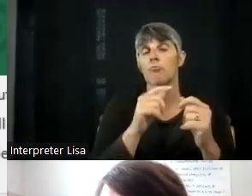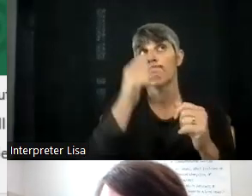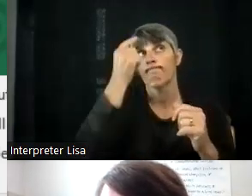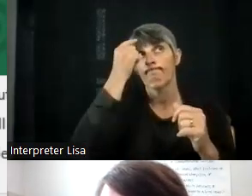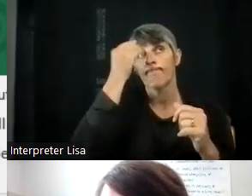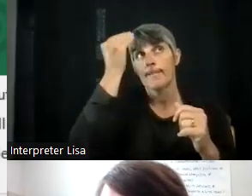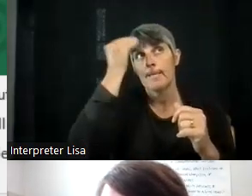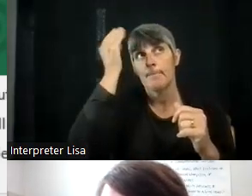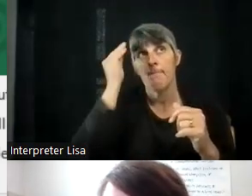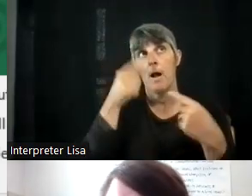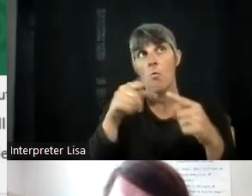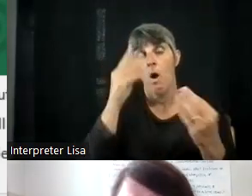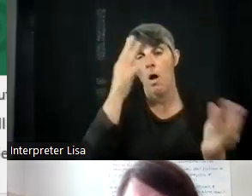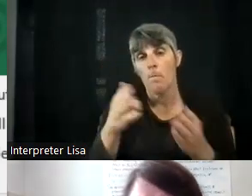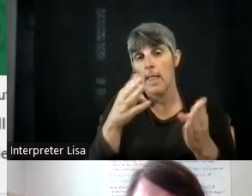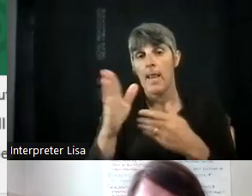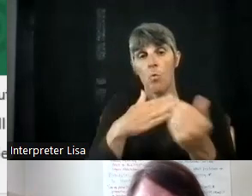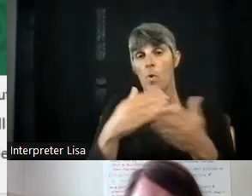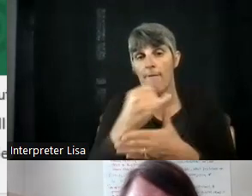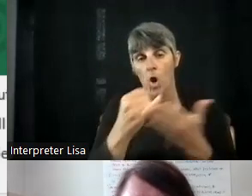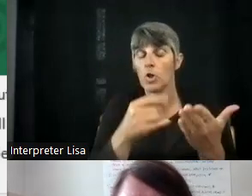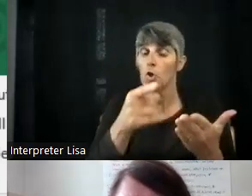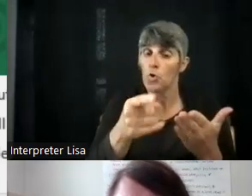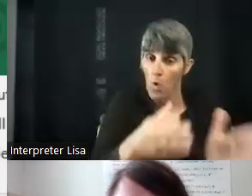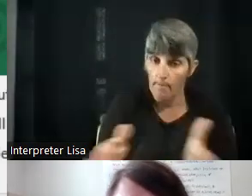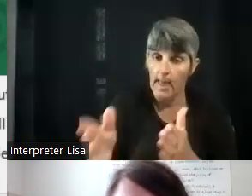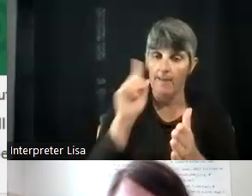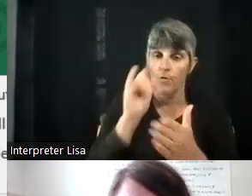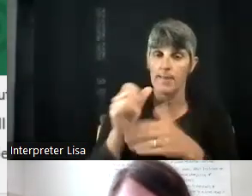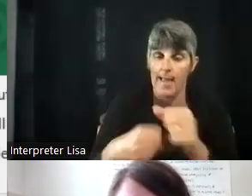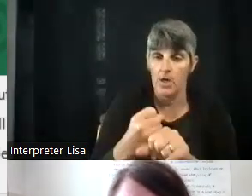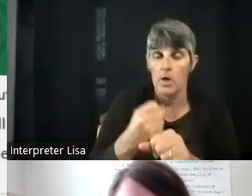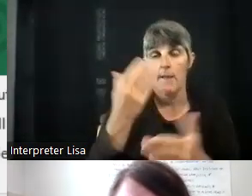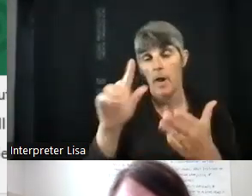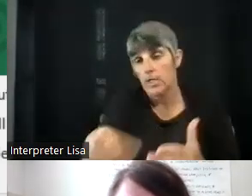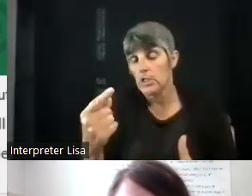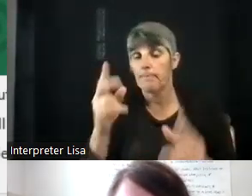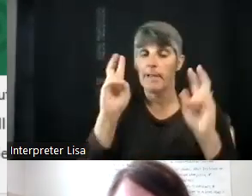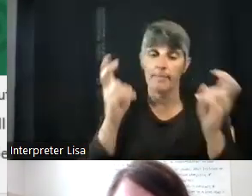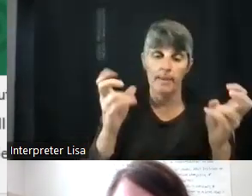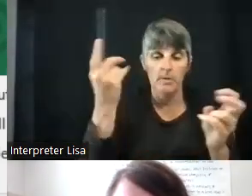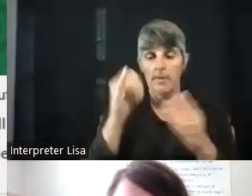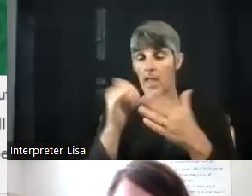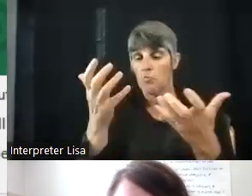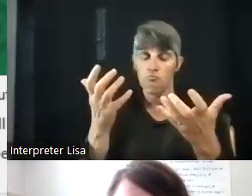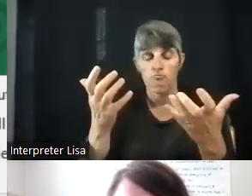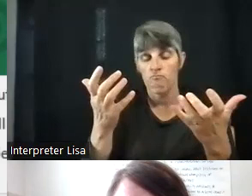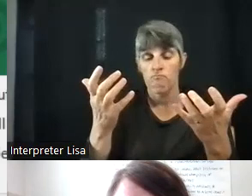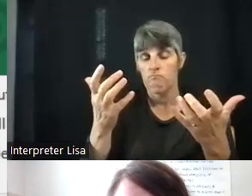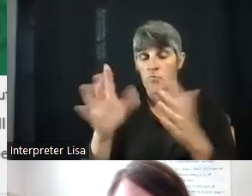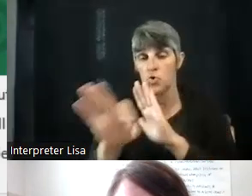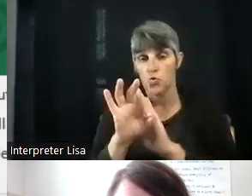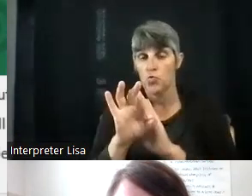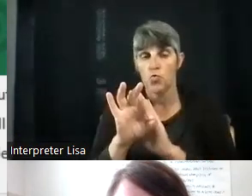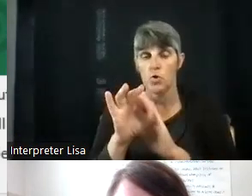mind as you're planning whatever arts you're planning for that year. It might just be a theme or something that you might choose